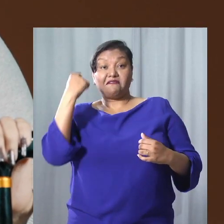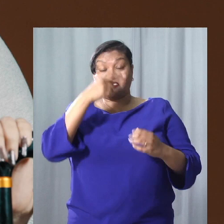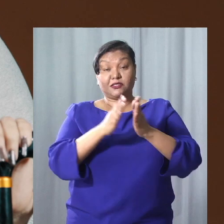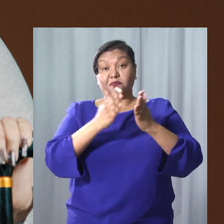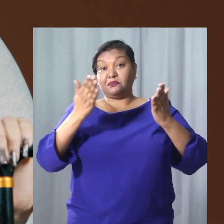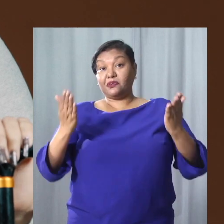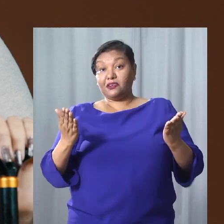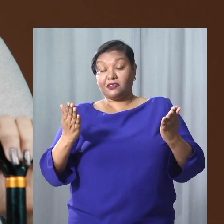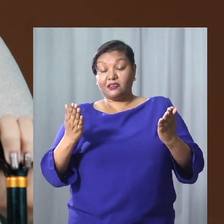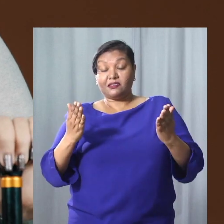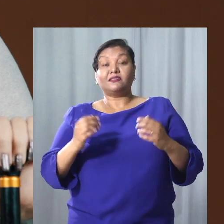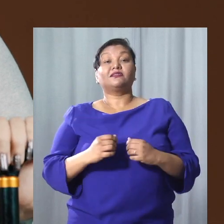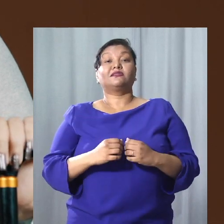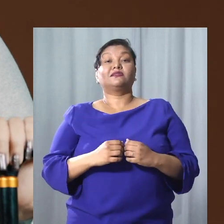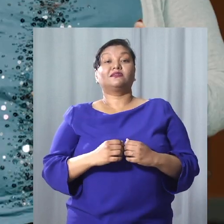Facebook, photo,